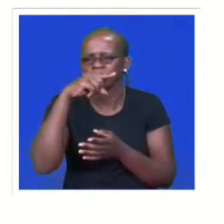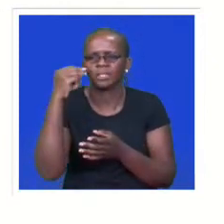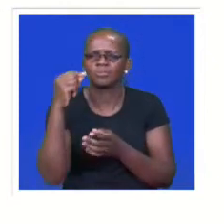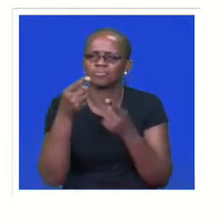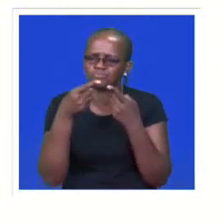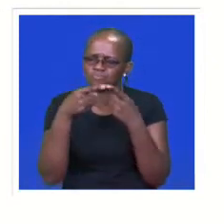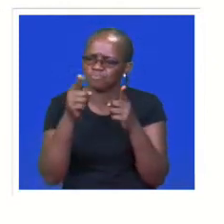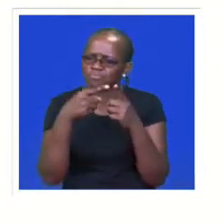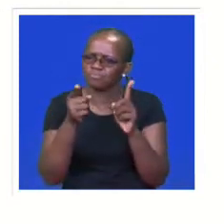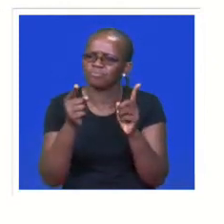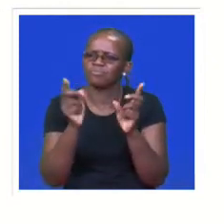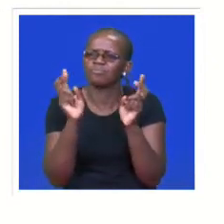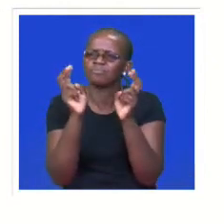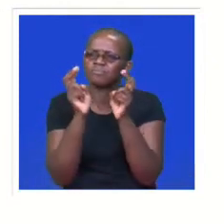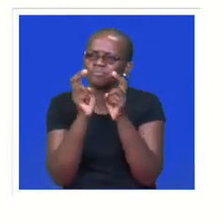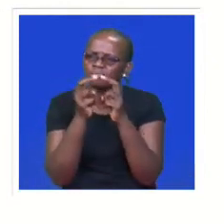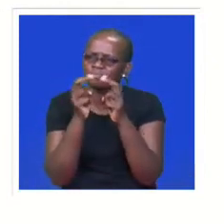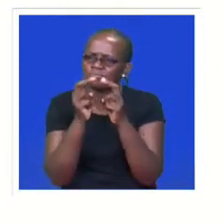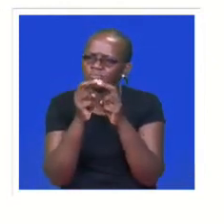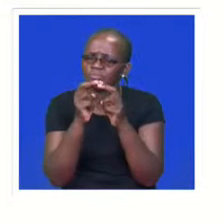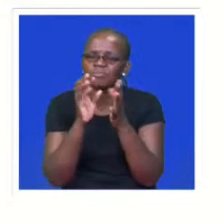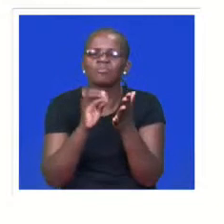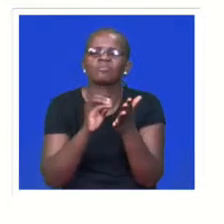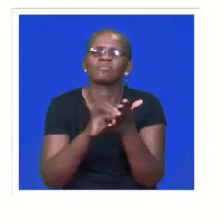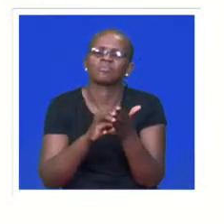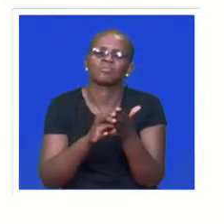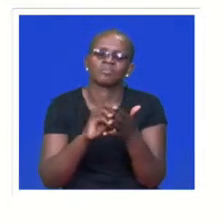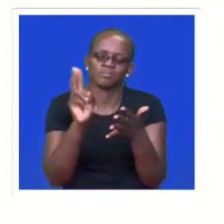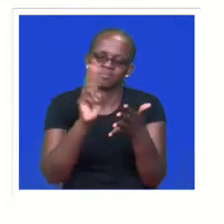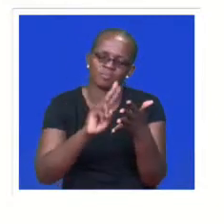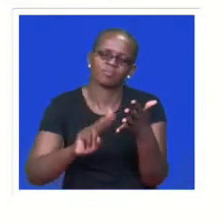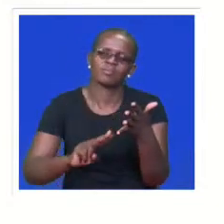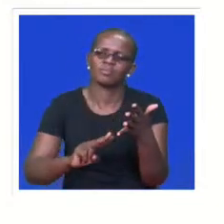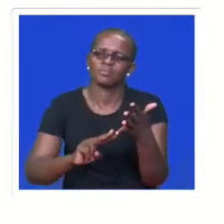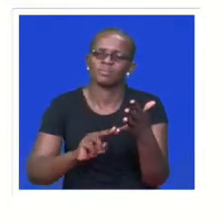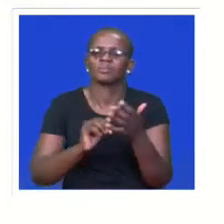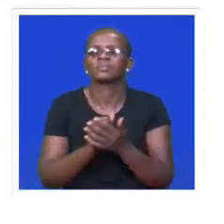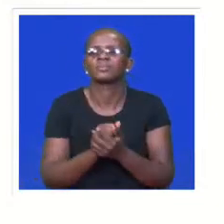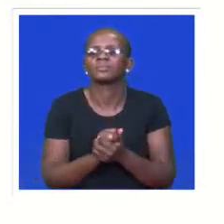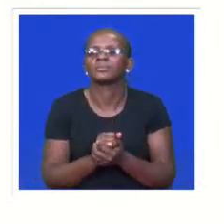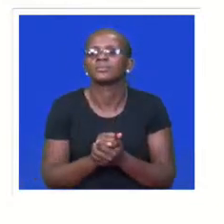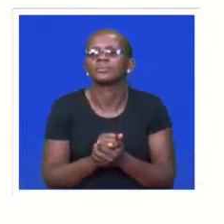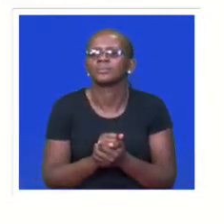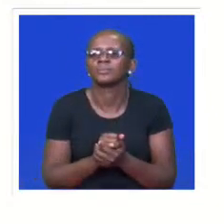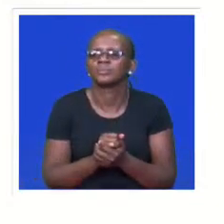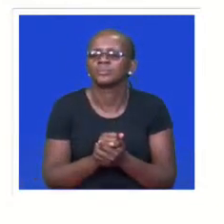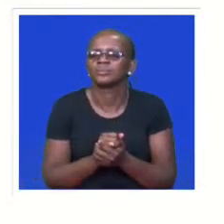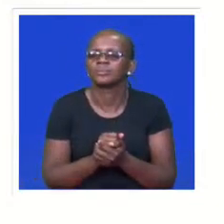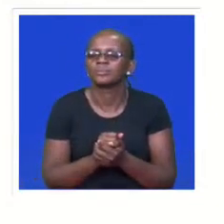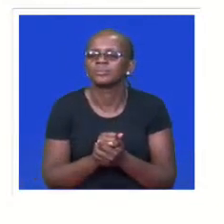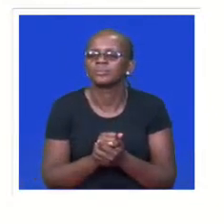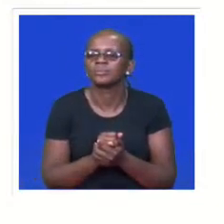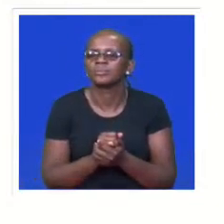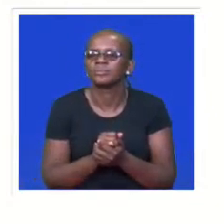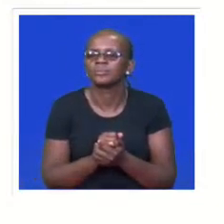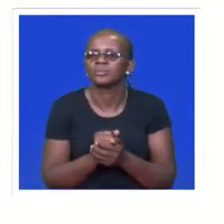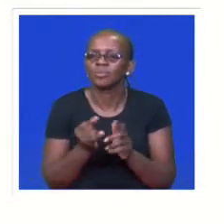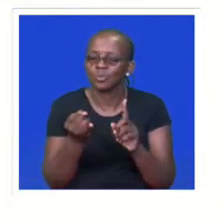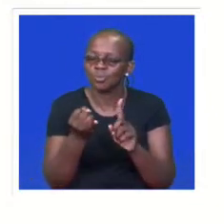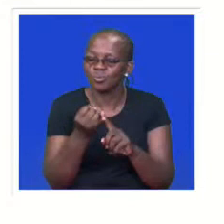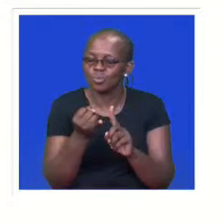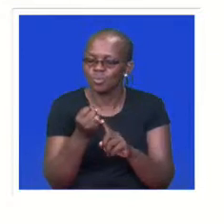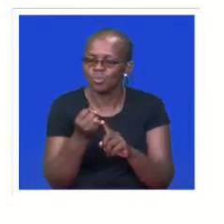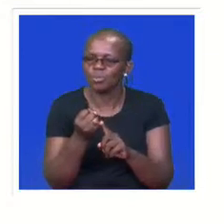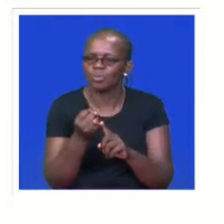story. What are the 3 names of different mice found in the story? We have got Little